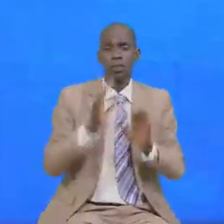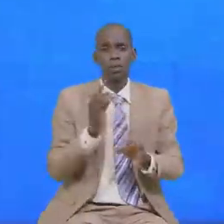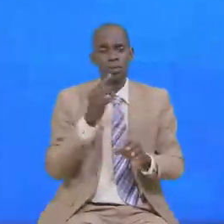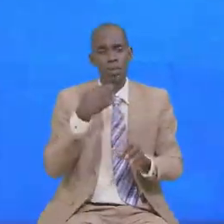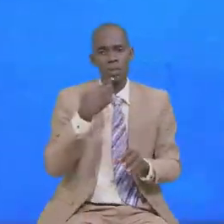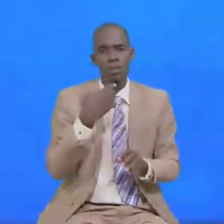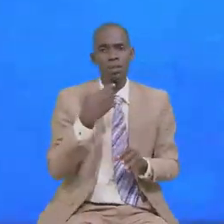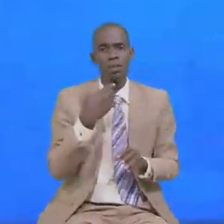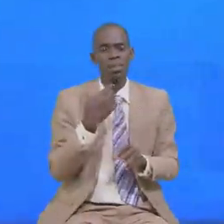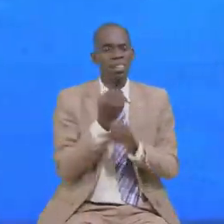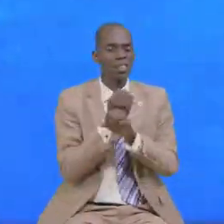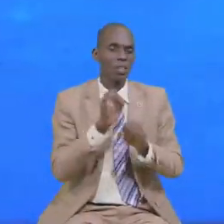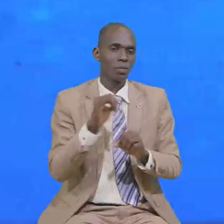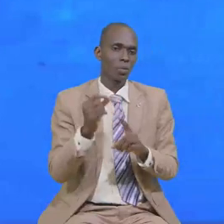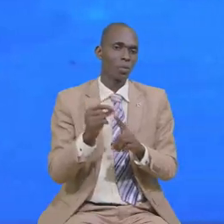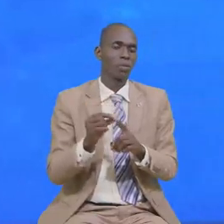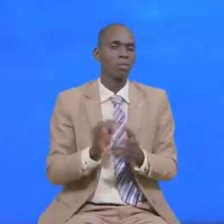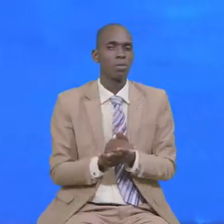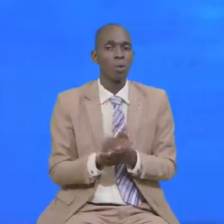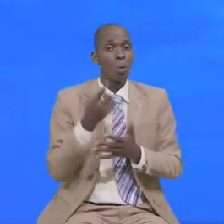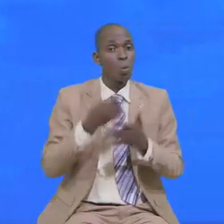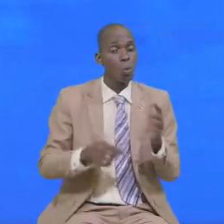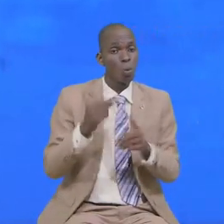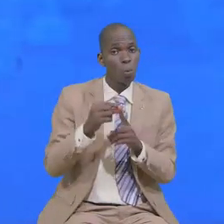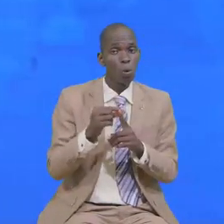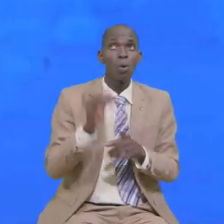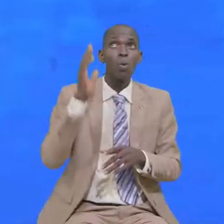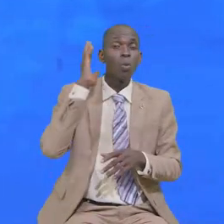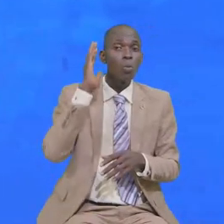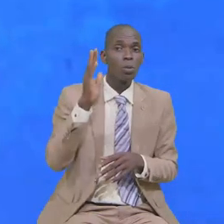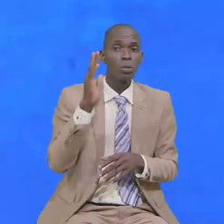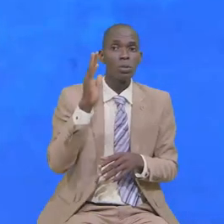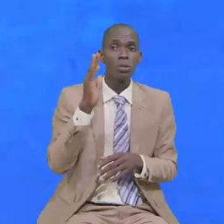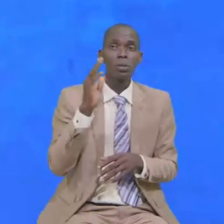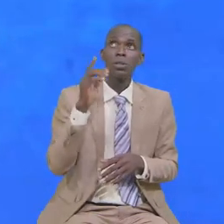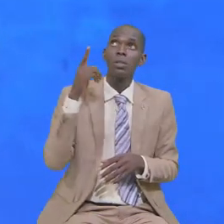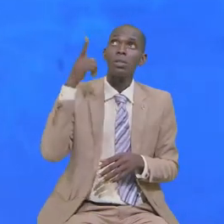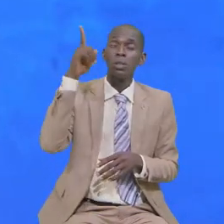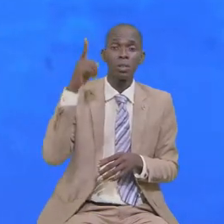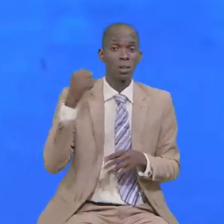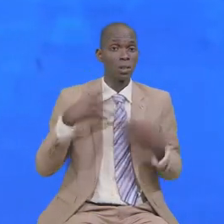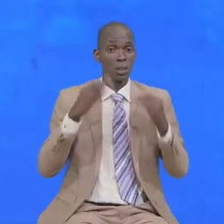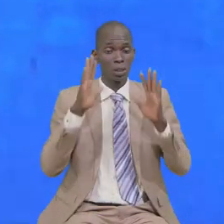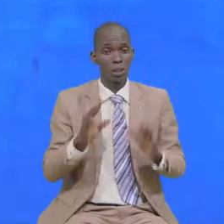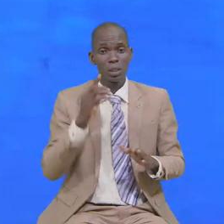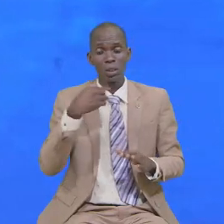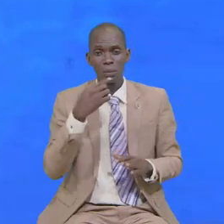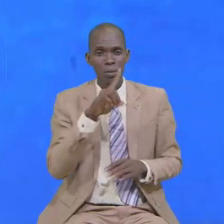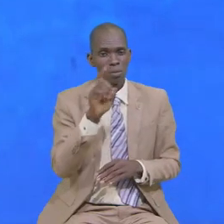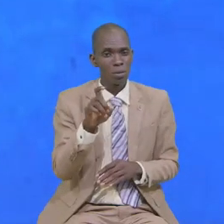Saving word. What word with a healer speak?